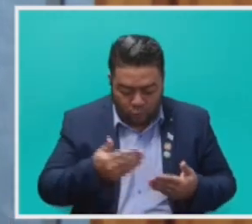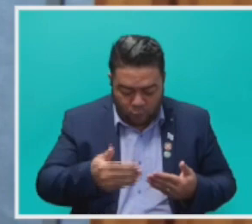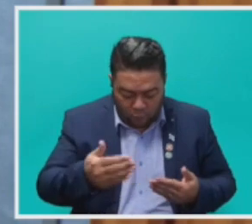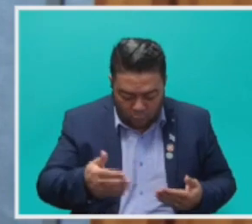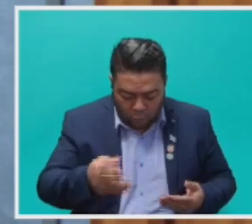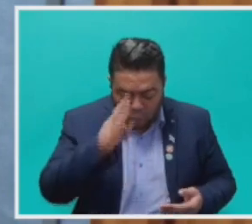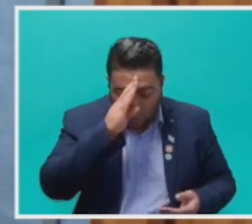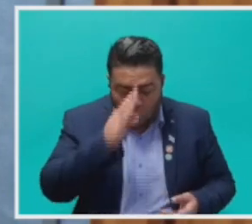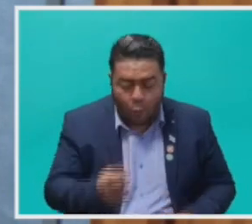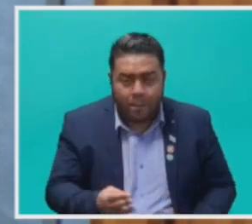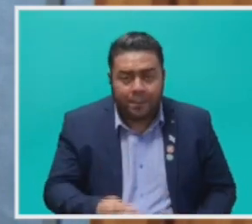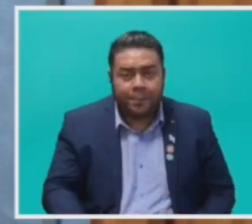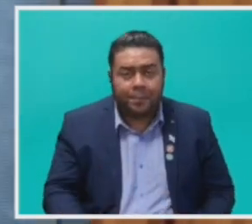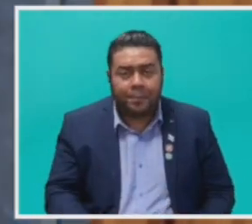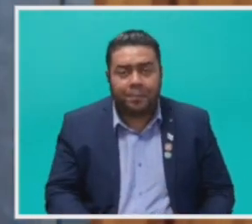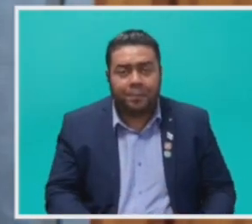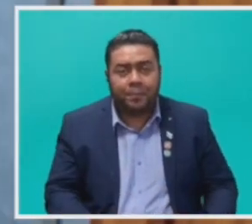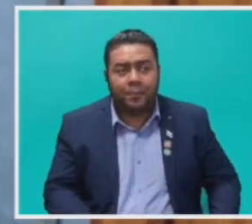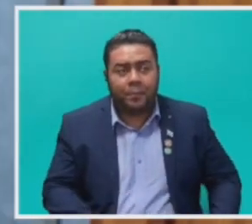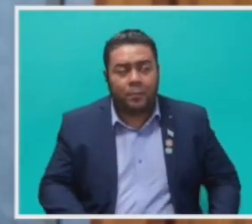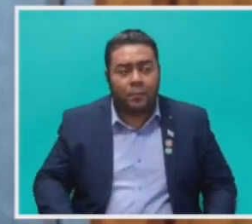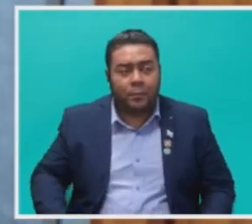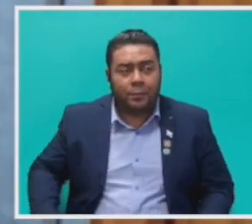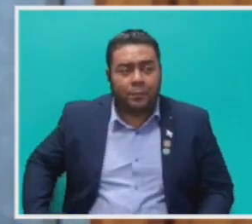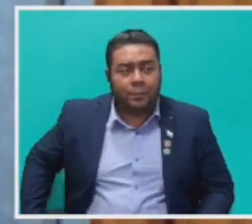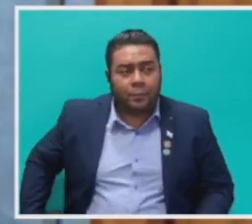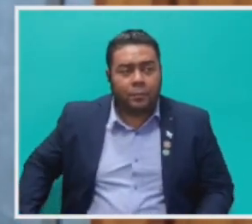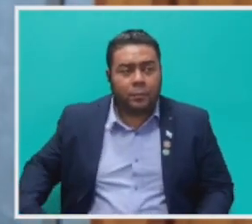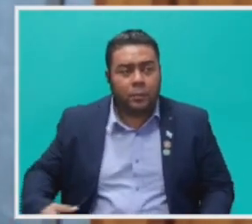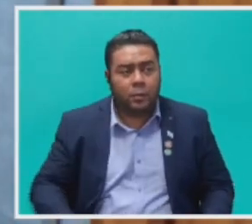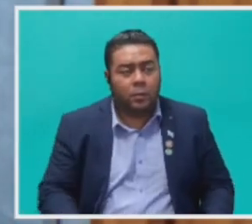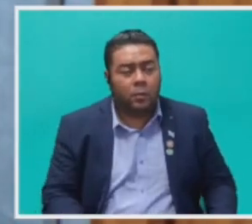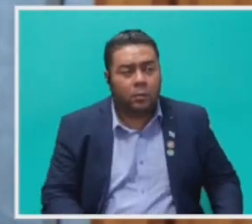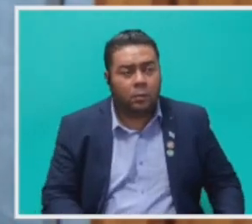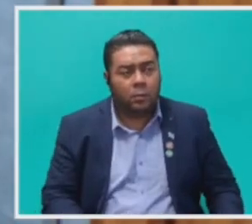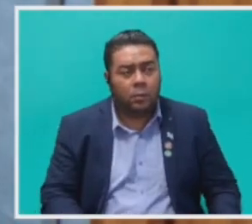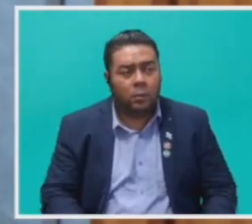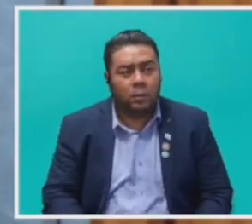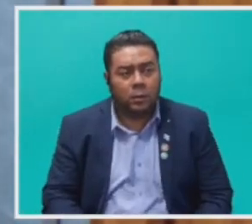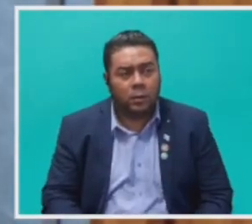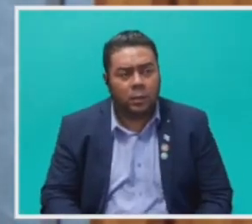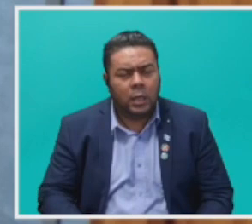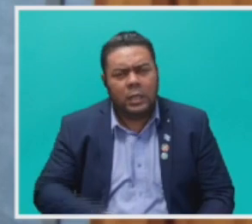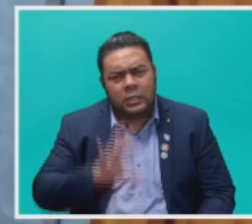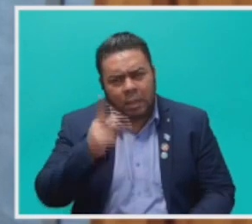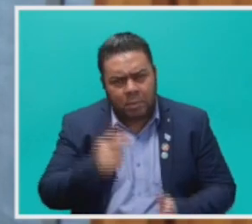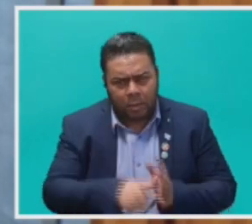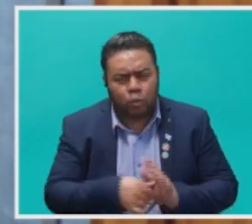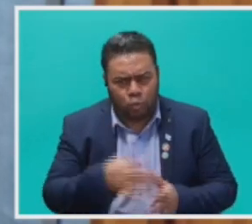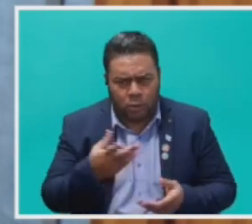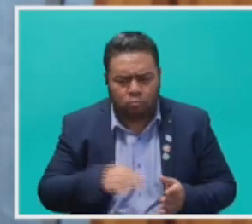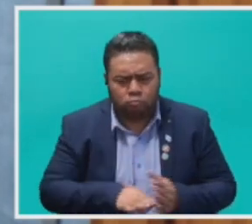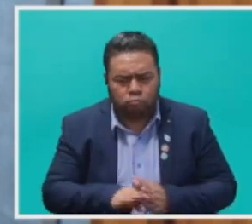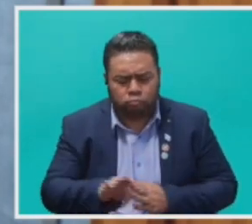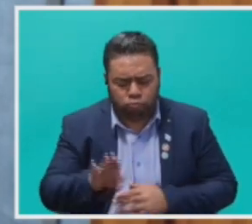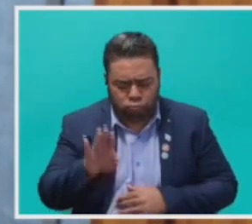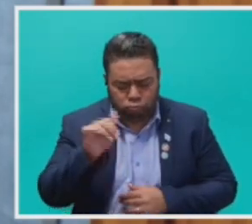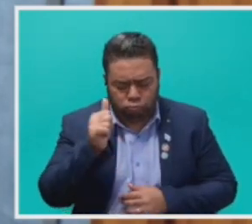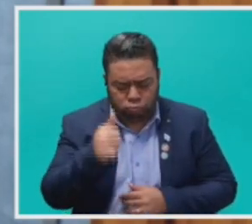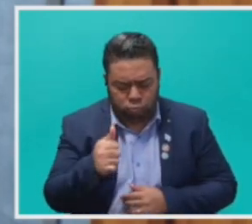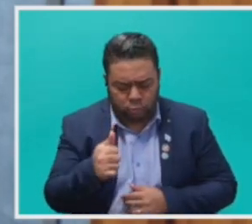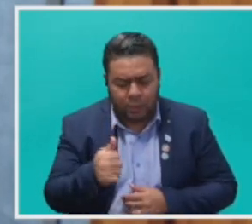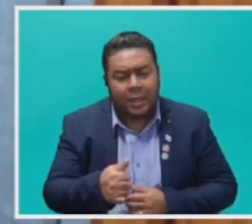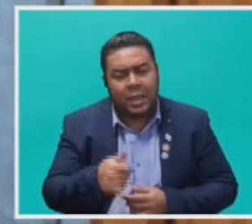hope that political upheavals would become a thing of the past. Sometimes we seem to make progress. The creation